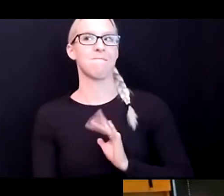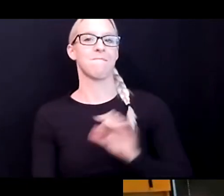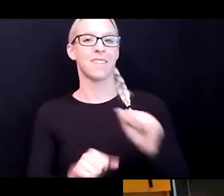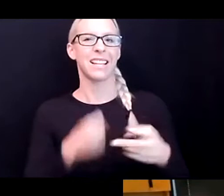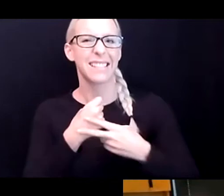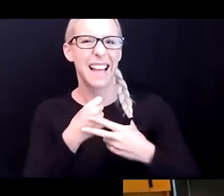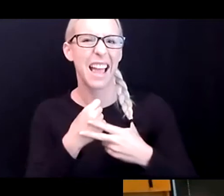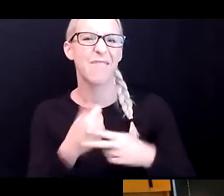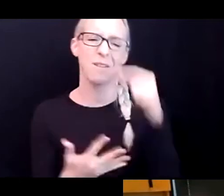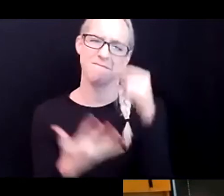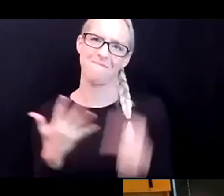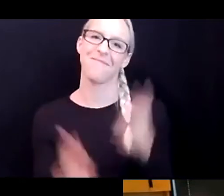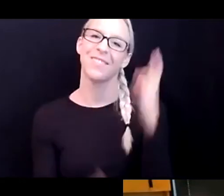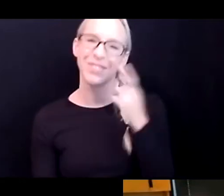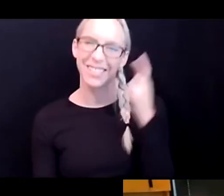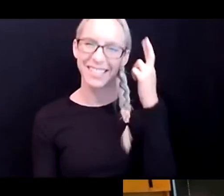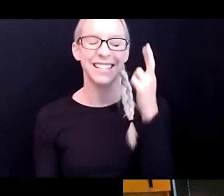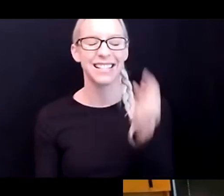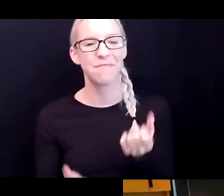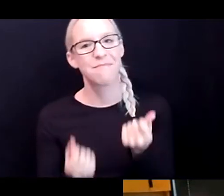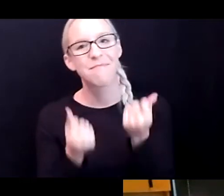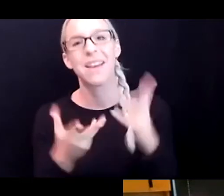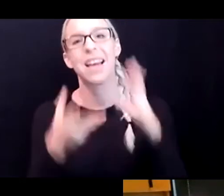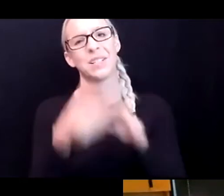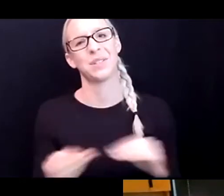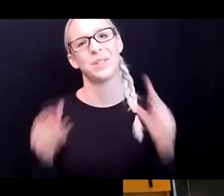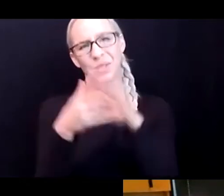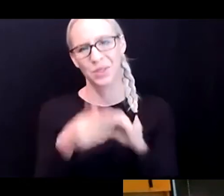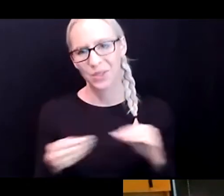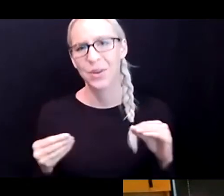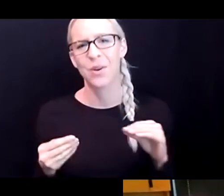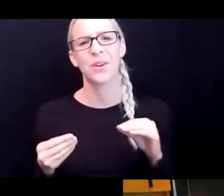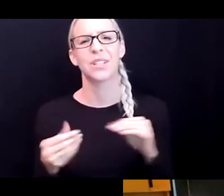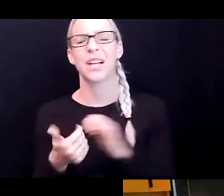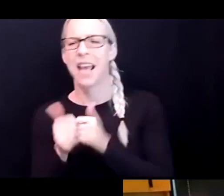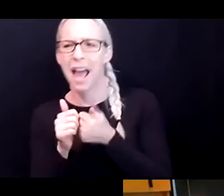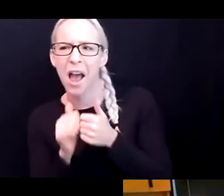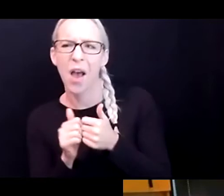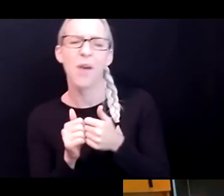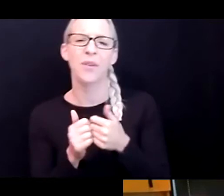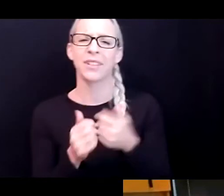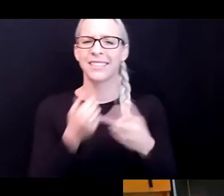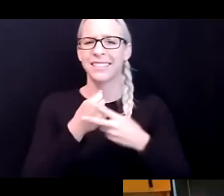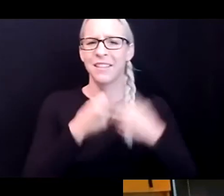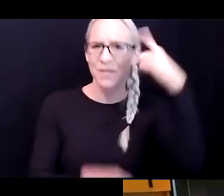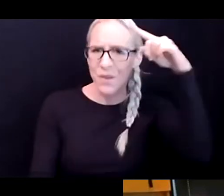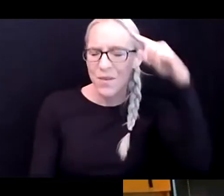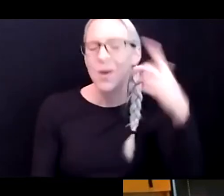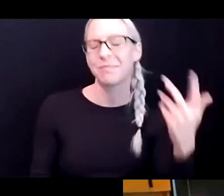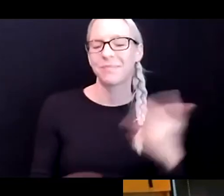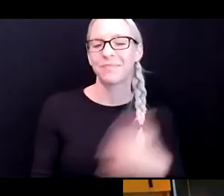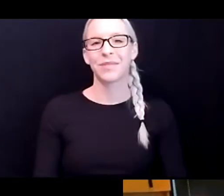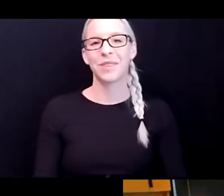we start seeing coming from a lot of our account holders on how they're saving and investing in an account. So that was my